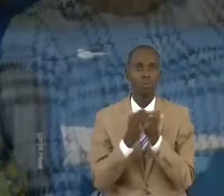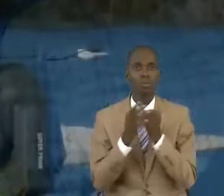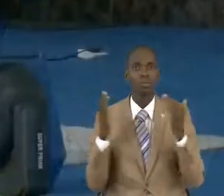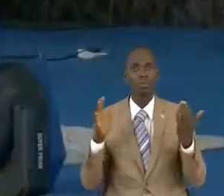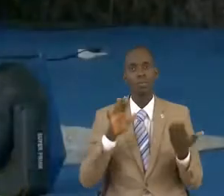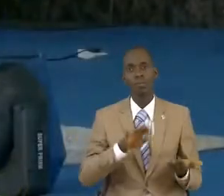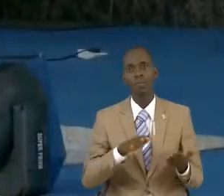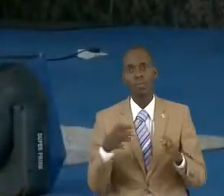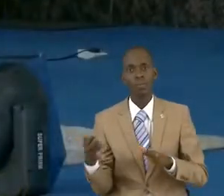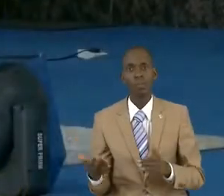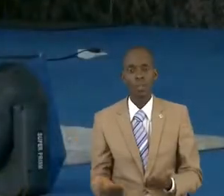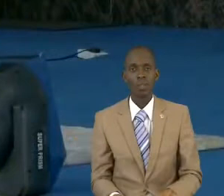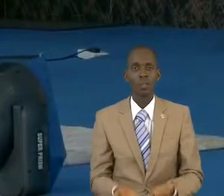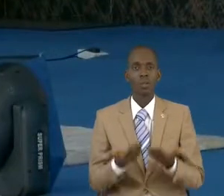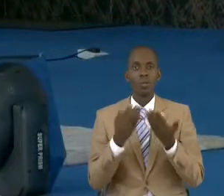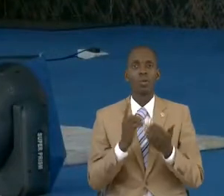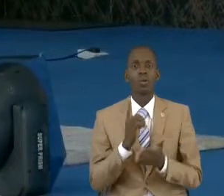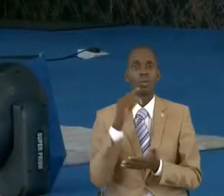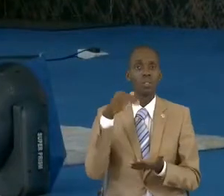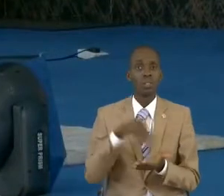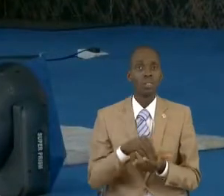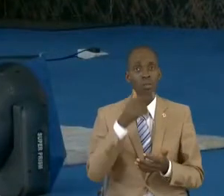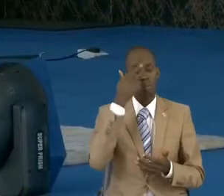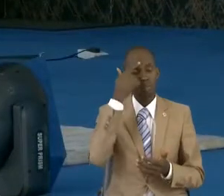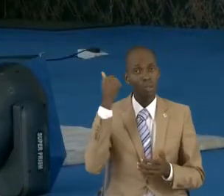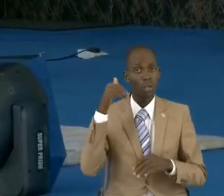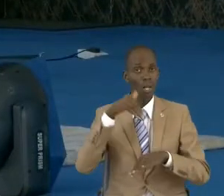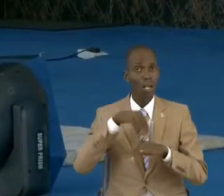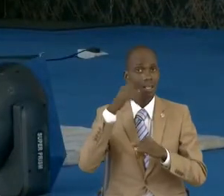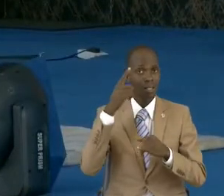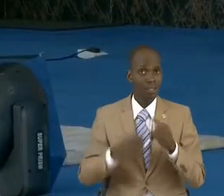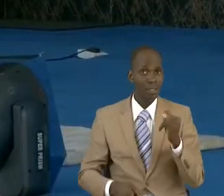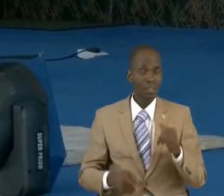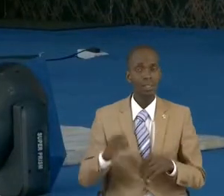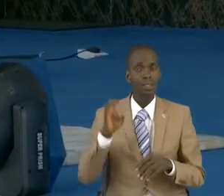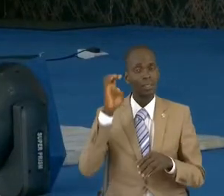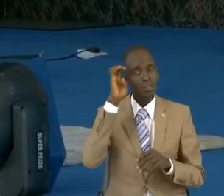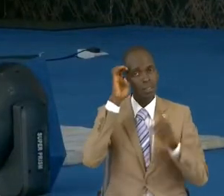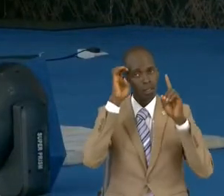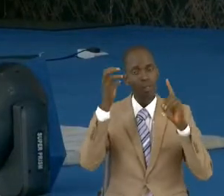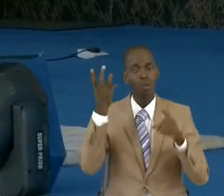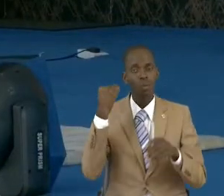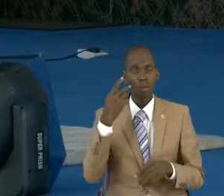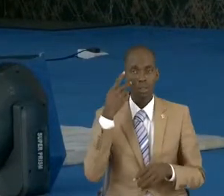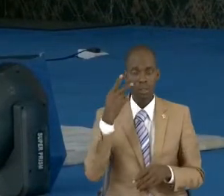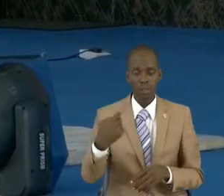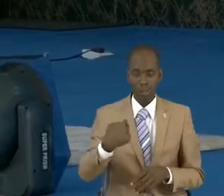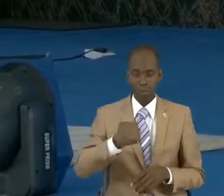rose again, because at last he was seen of me also, as of